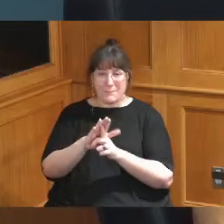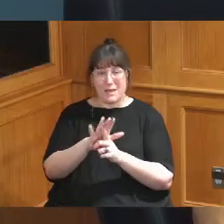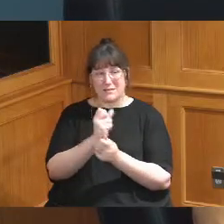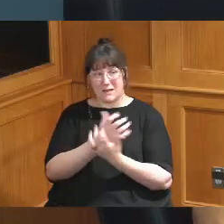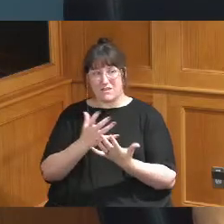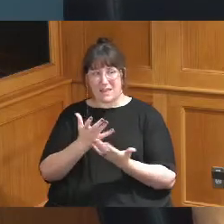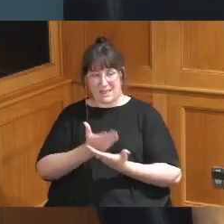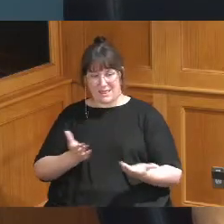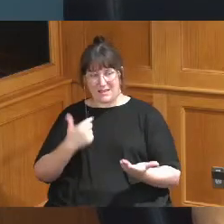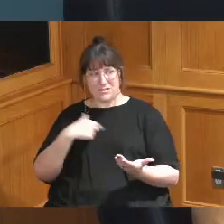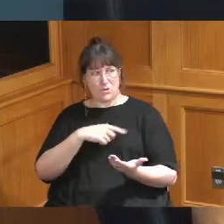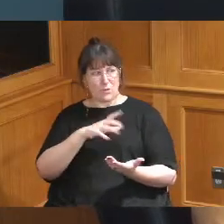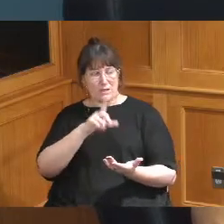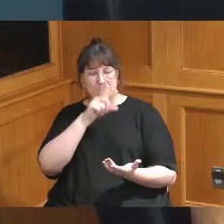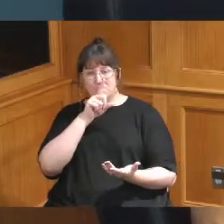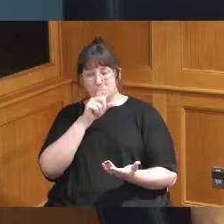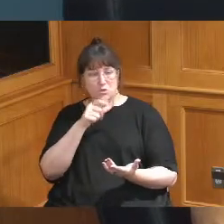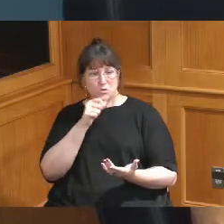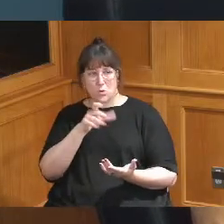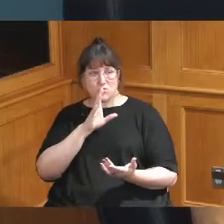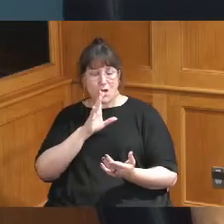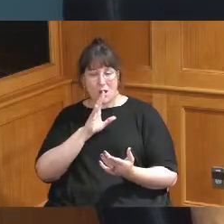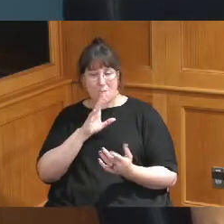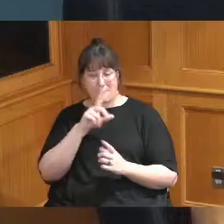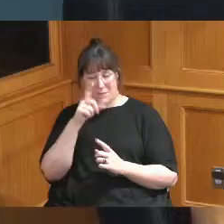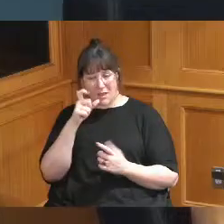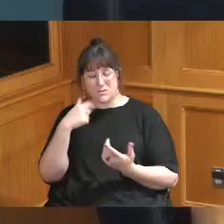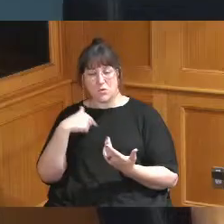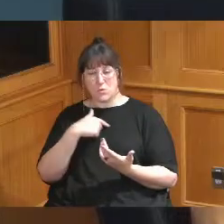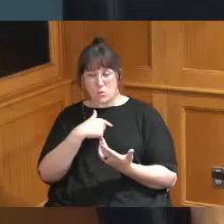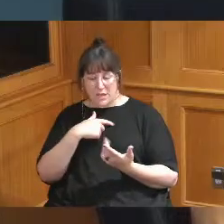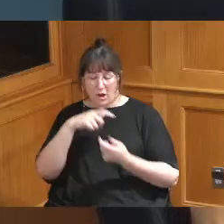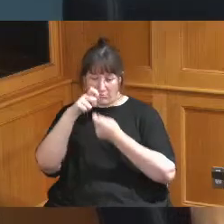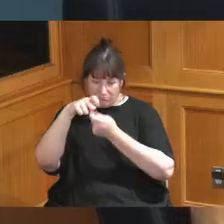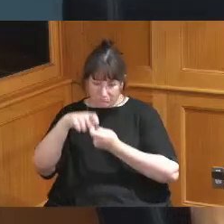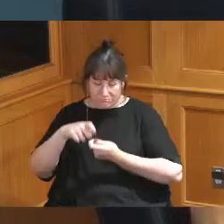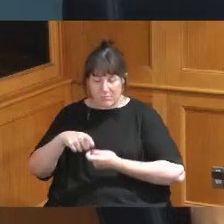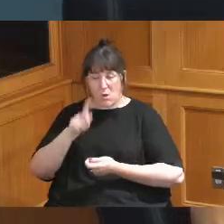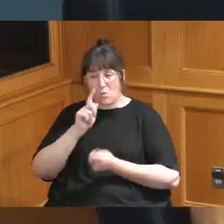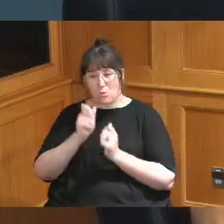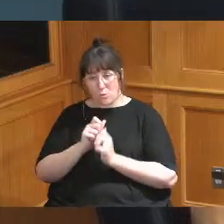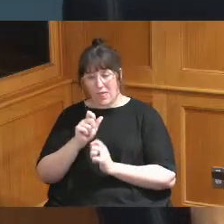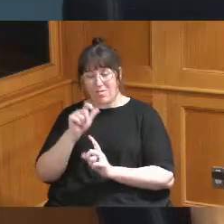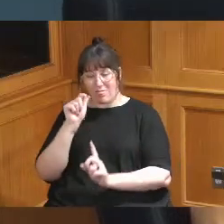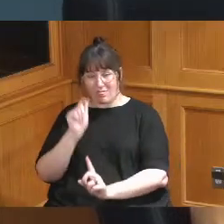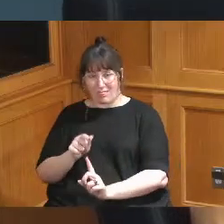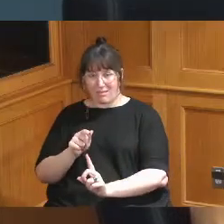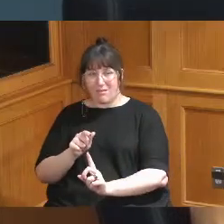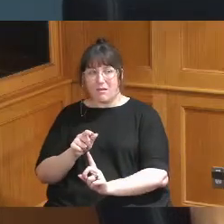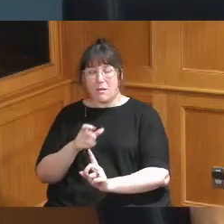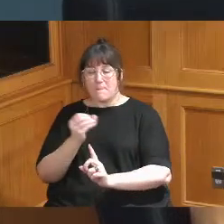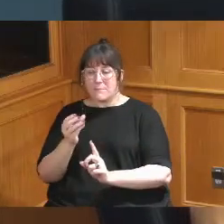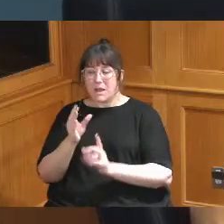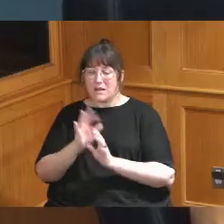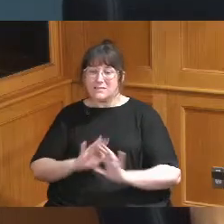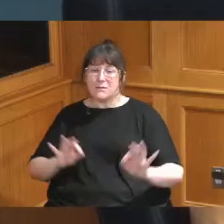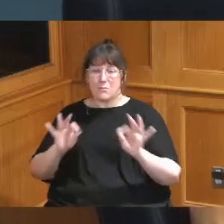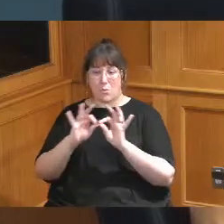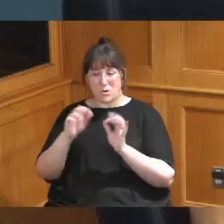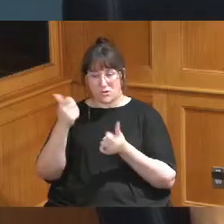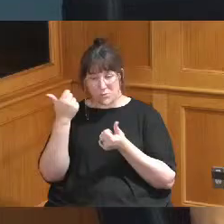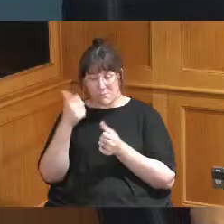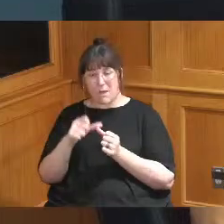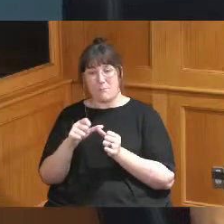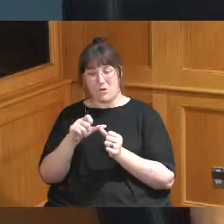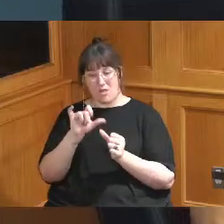always talk about because we're kind of in the nuts and bolts of the letter of intent and the lease, but it's really important for us to remember the economic impact here